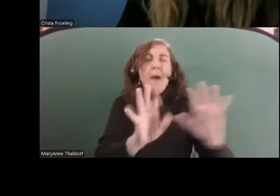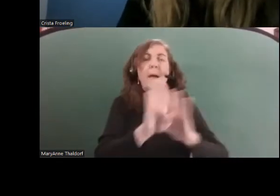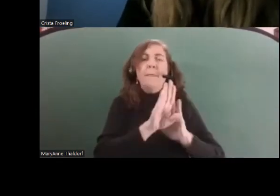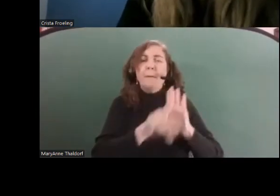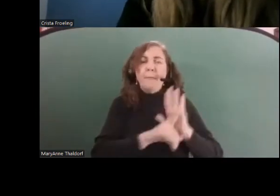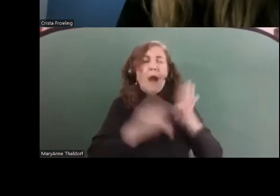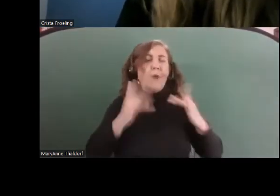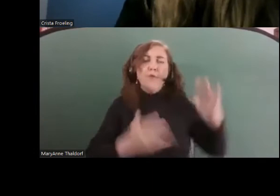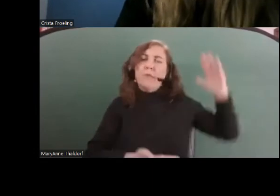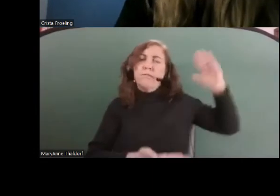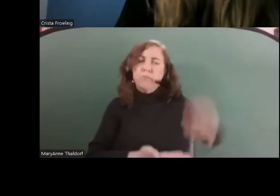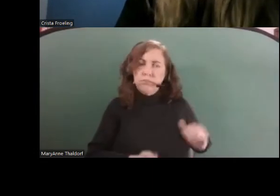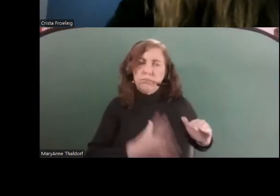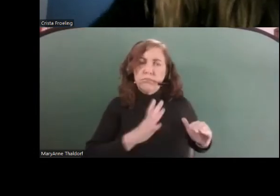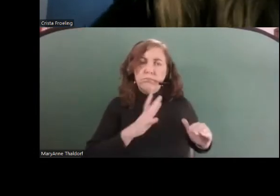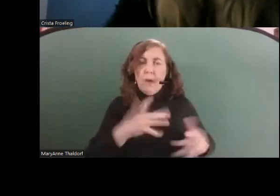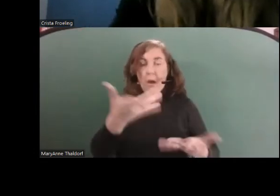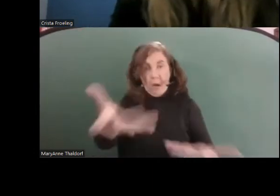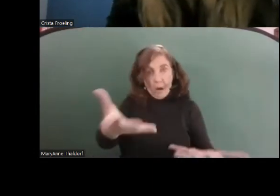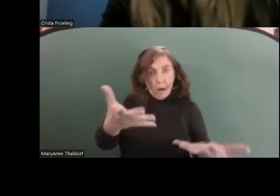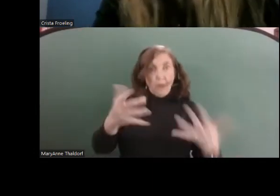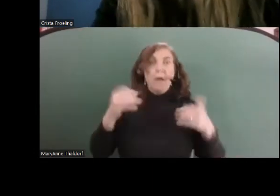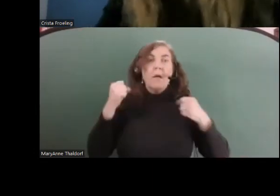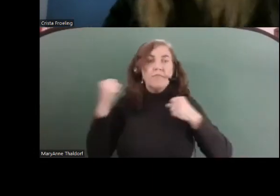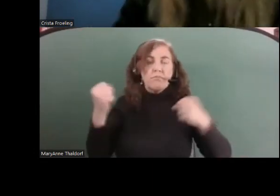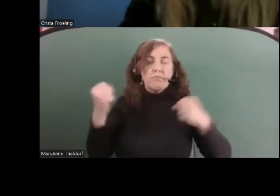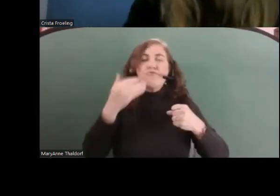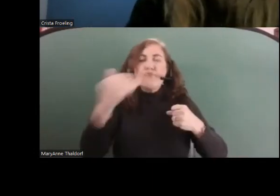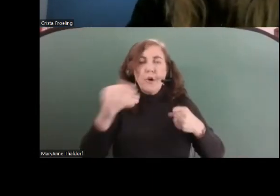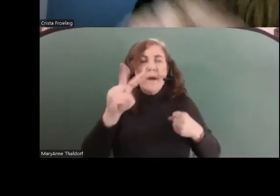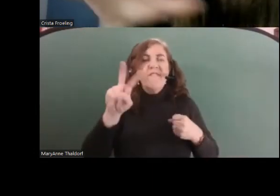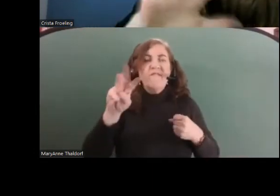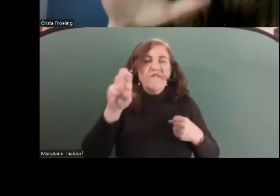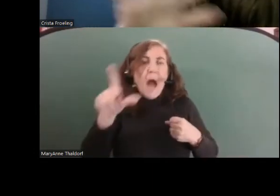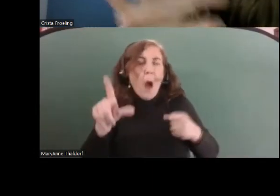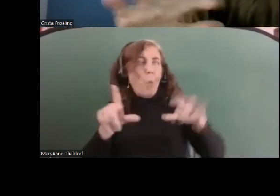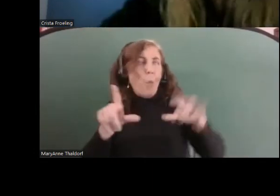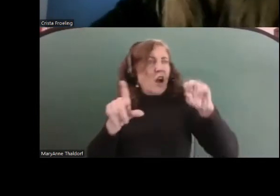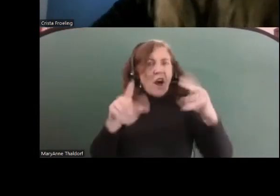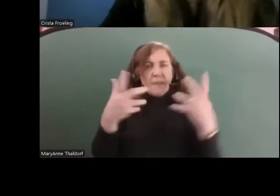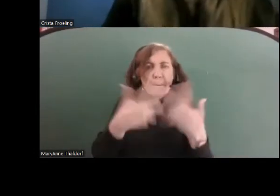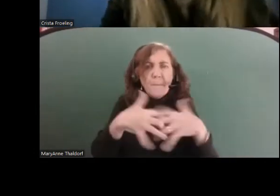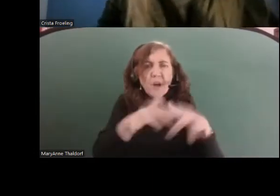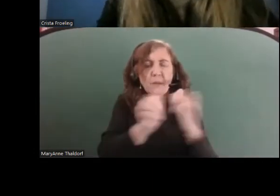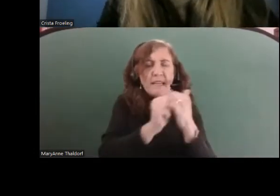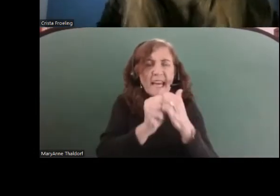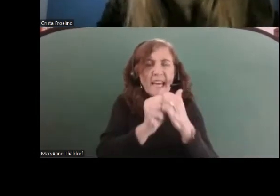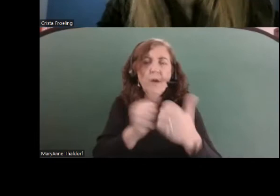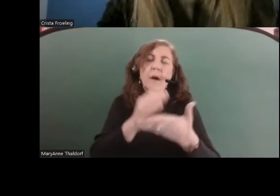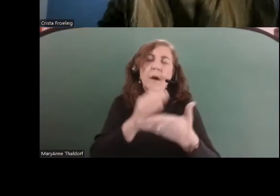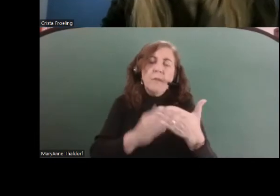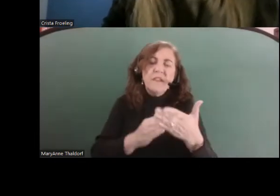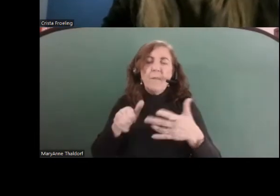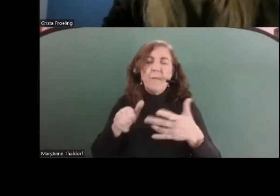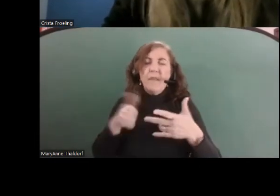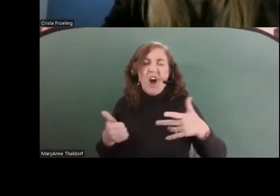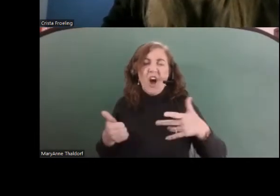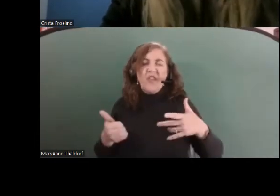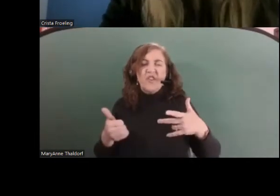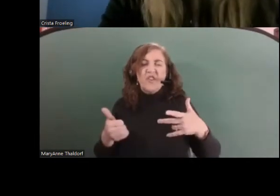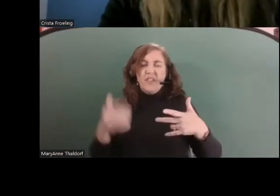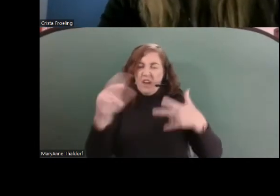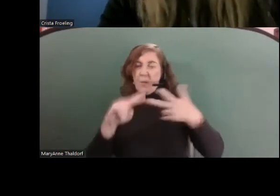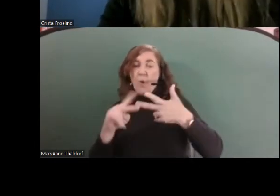louder vowels and parts of consonants, but all the others are kind of muddied. You can't really see them. And then if you go